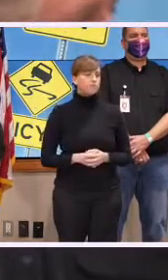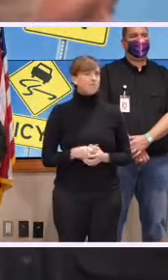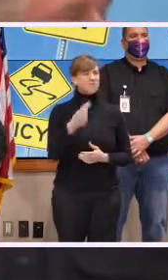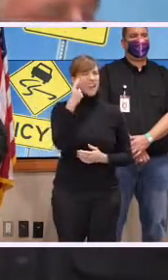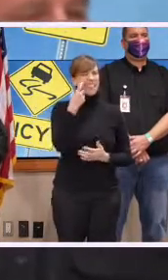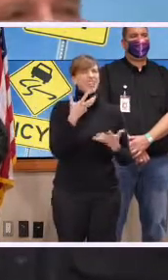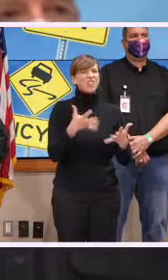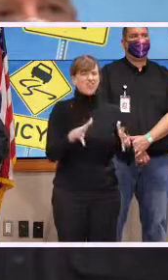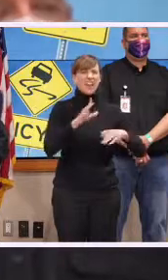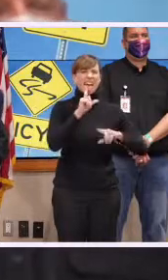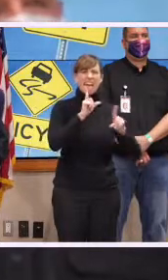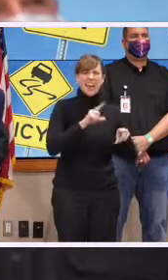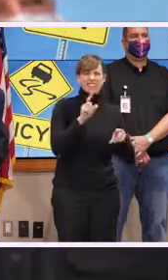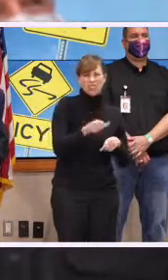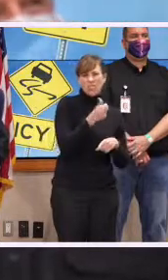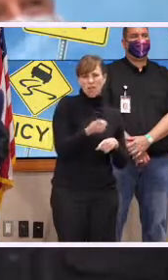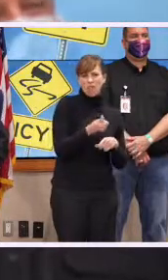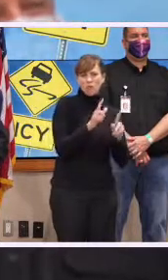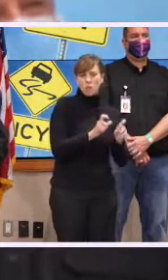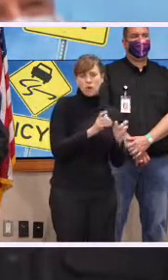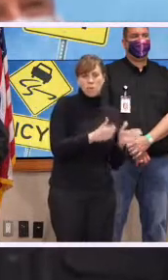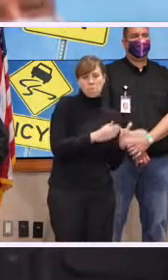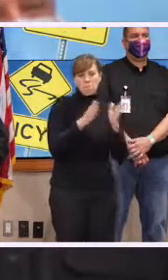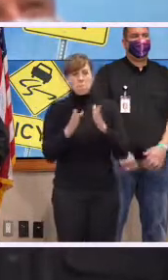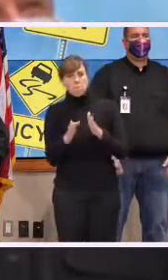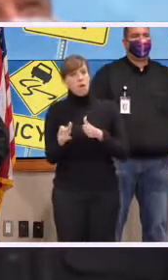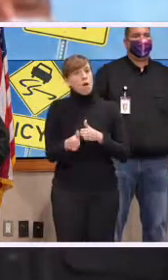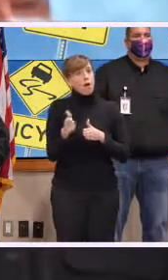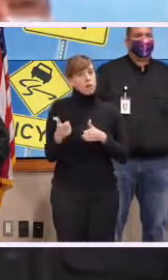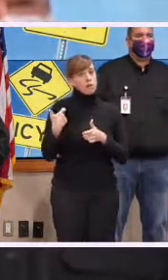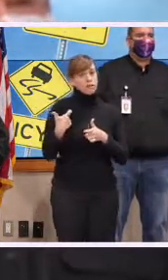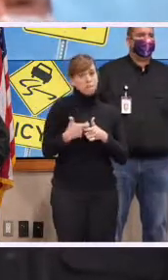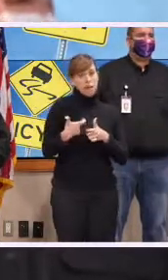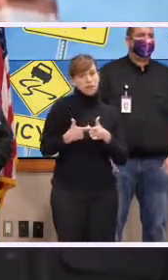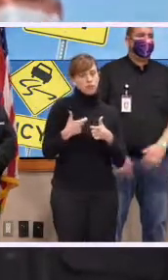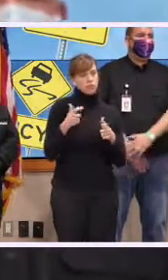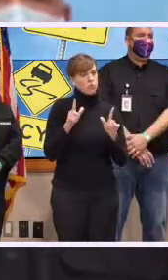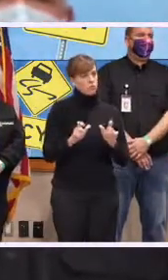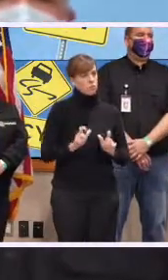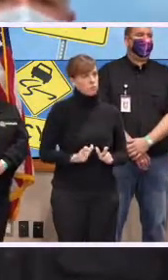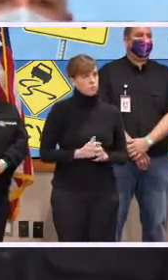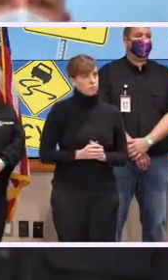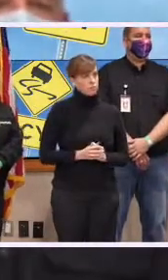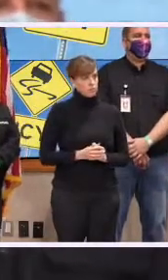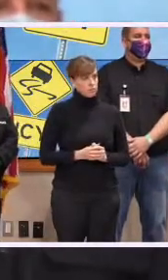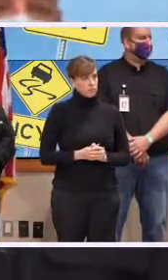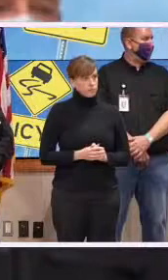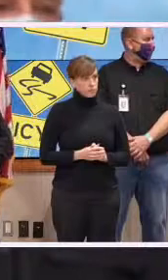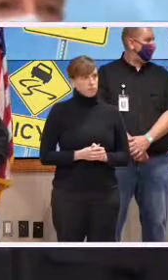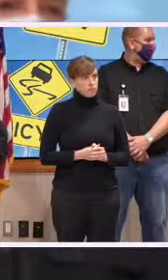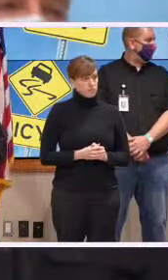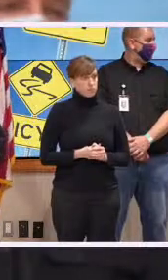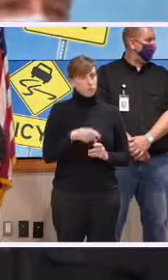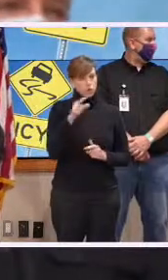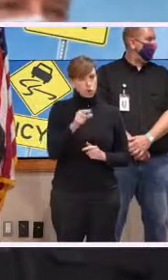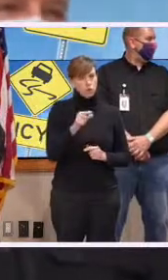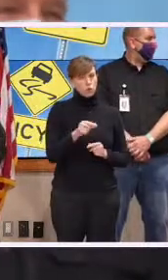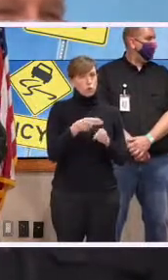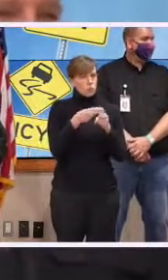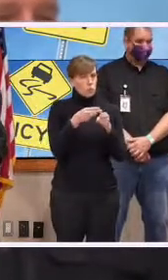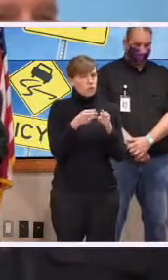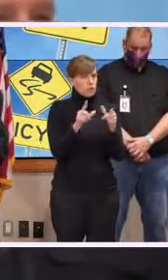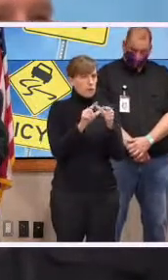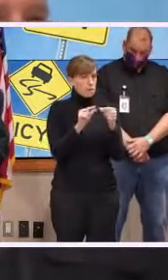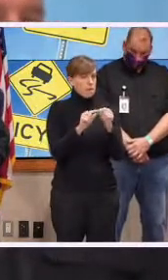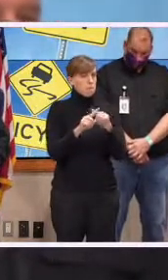I'm going to jump to ones that they're asking in Telemundo in Spanish. You mentioned a little bit of that, but I think it's good to kind of do that remark